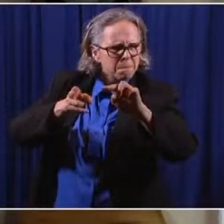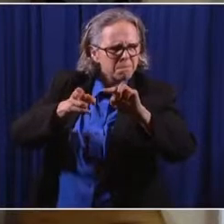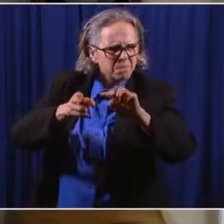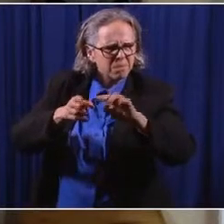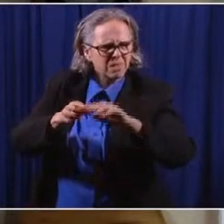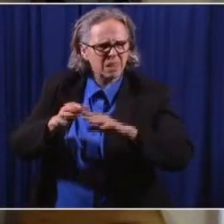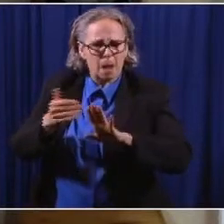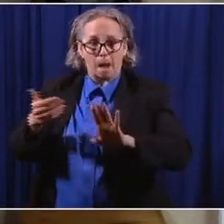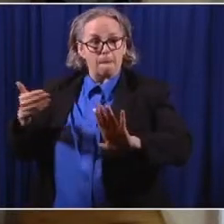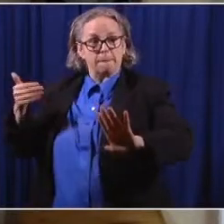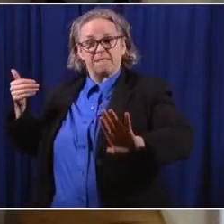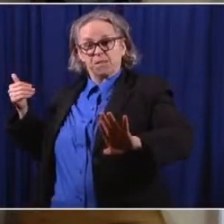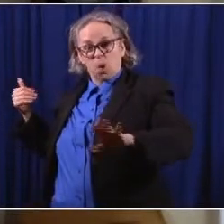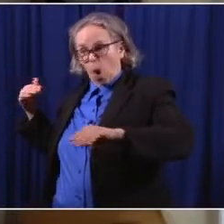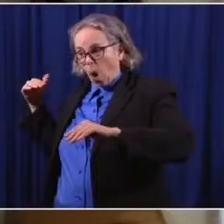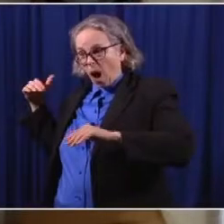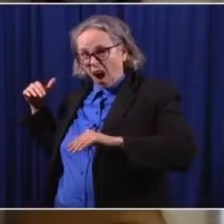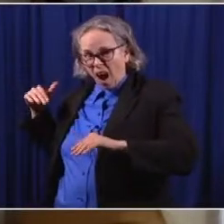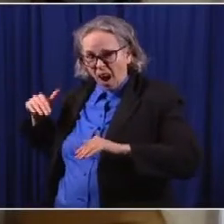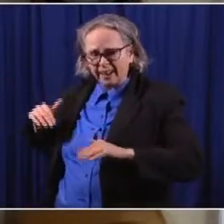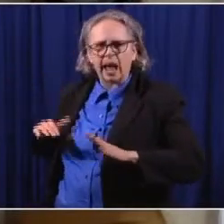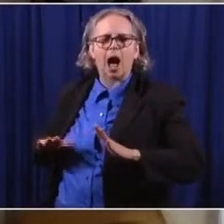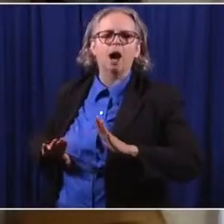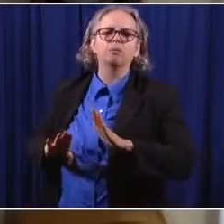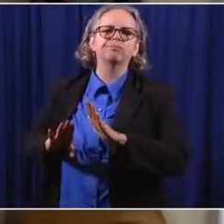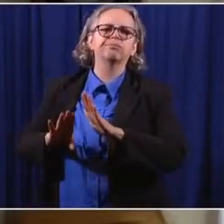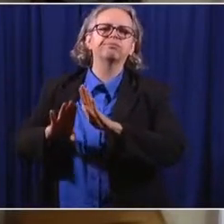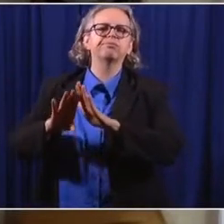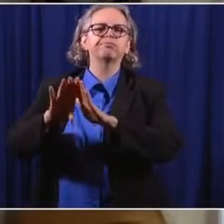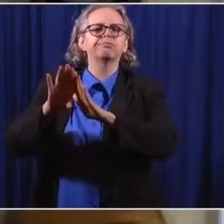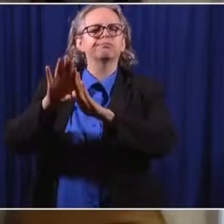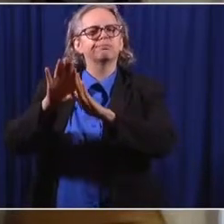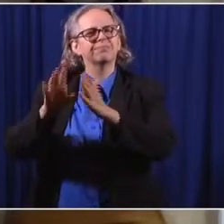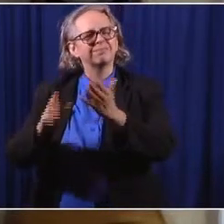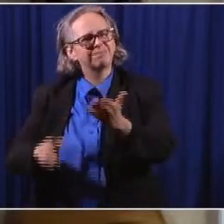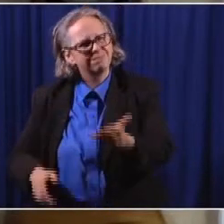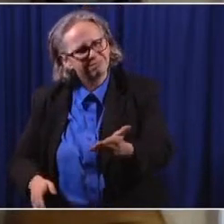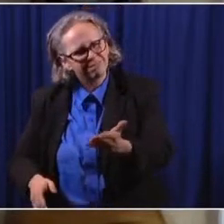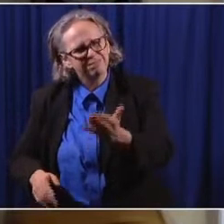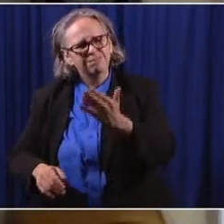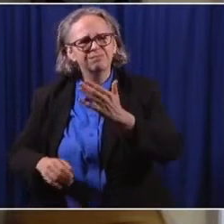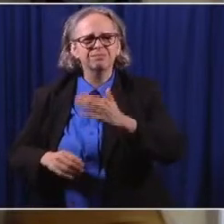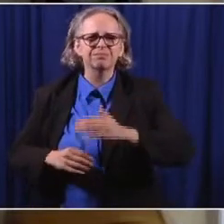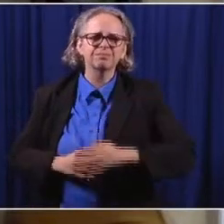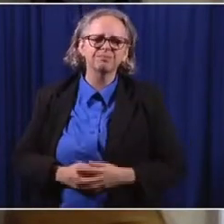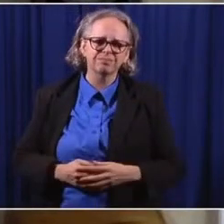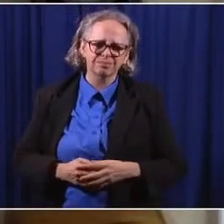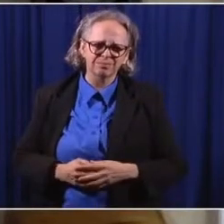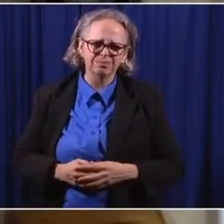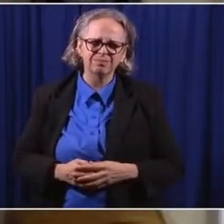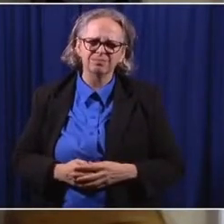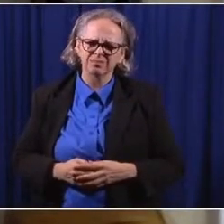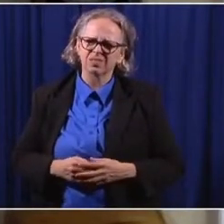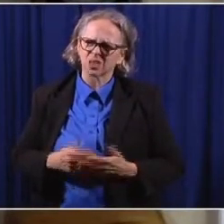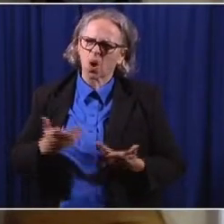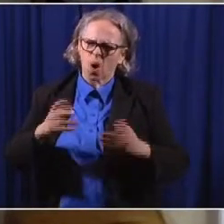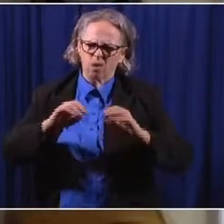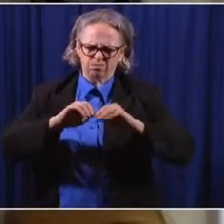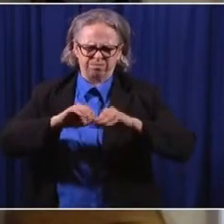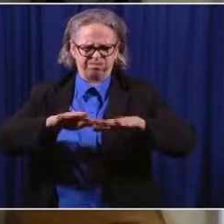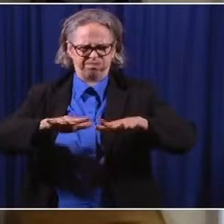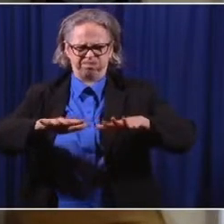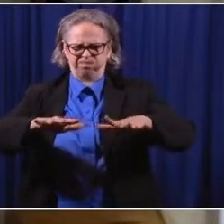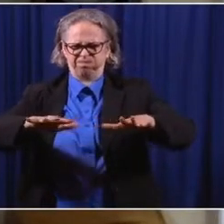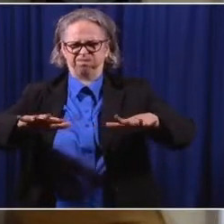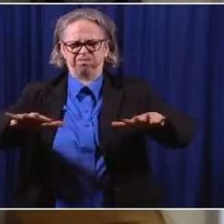seeing it starting to go back up, still at a very high level. Mercer County continues to see spread throughout the community.